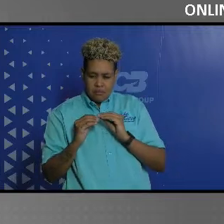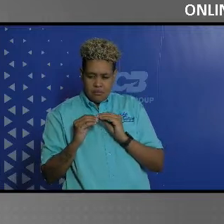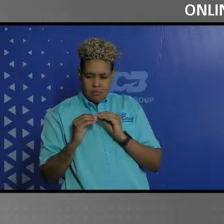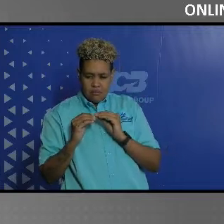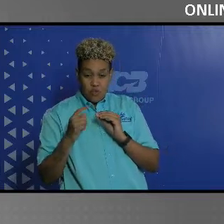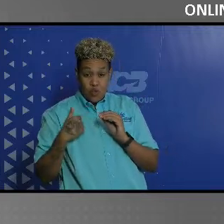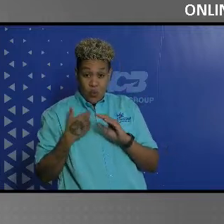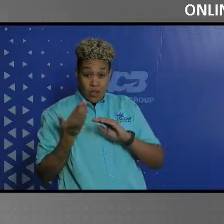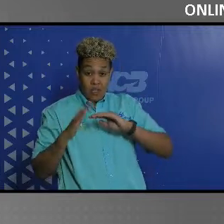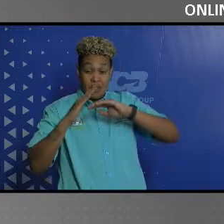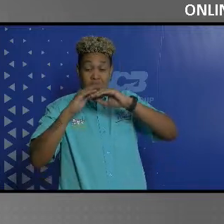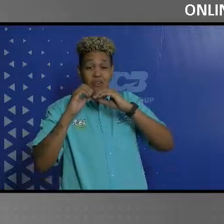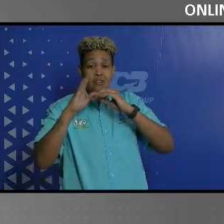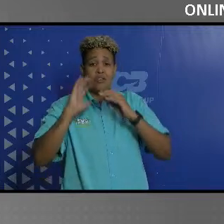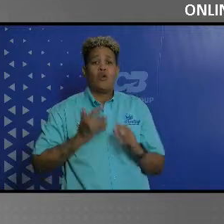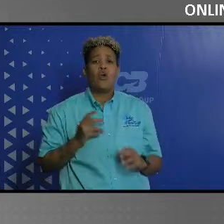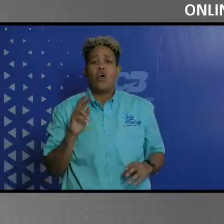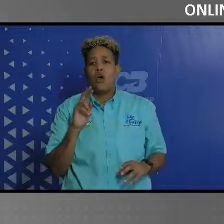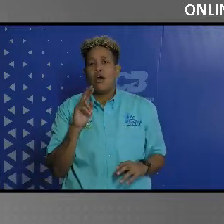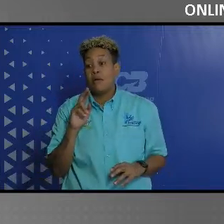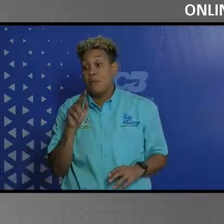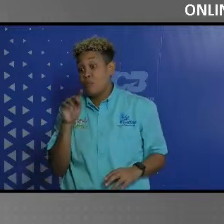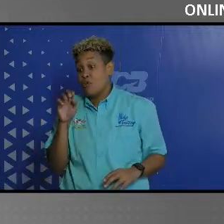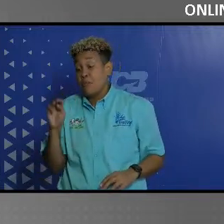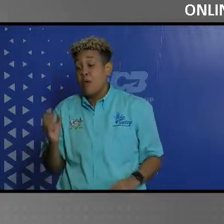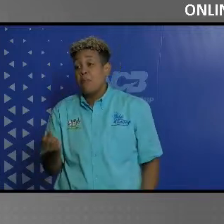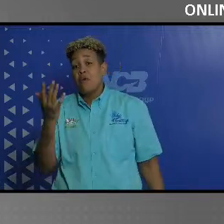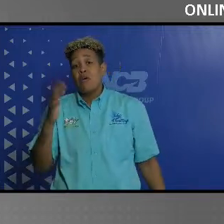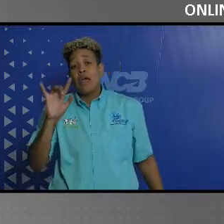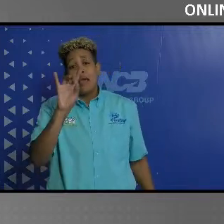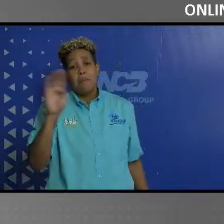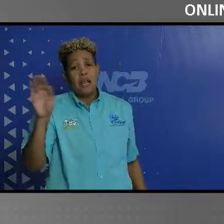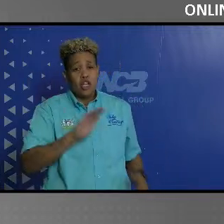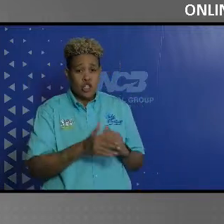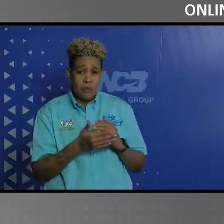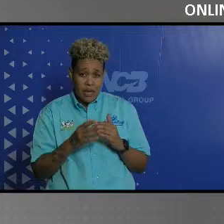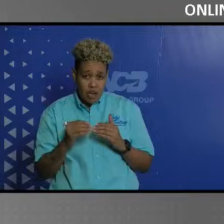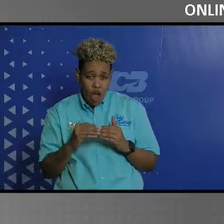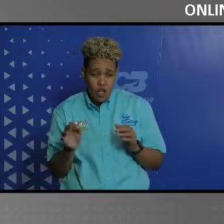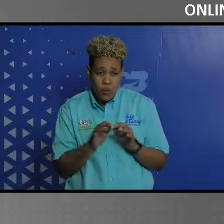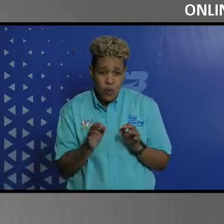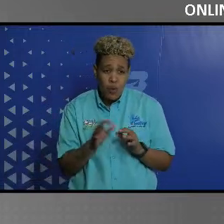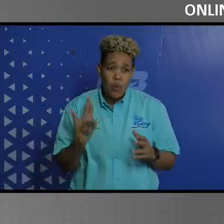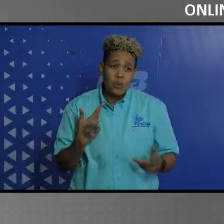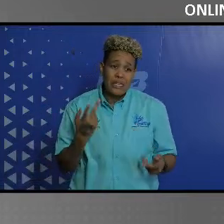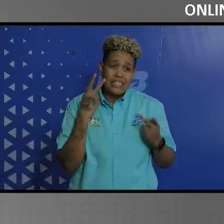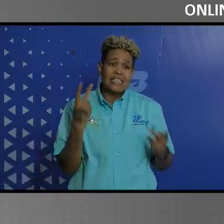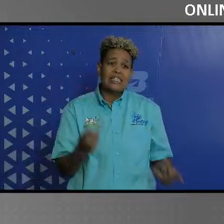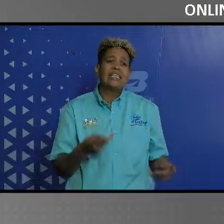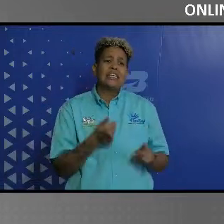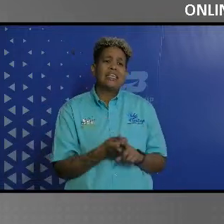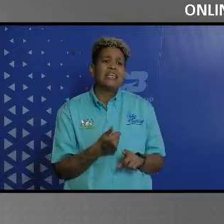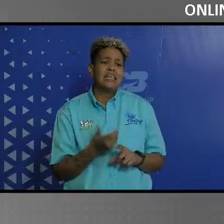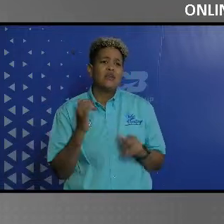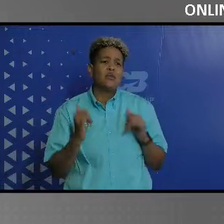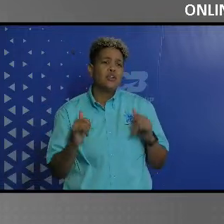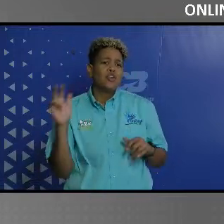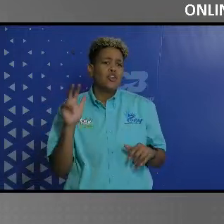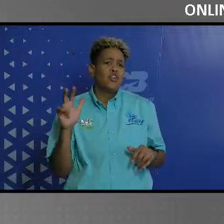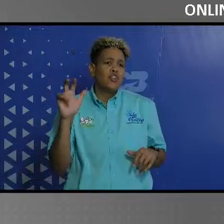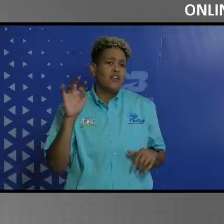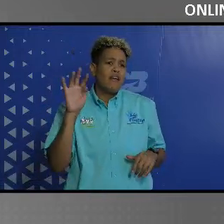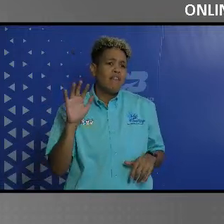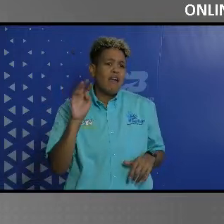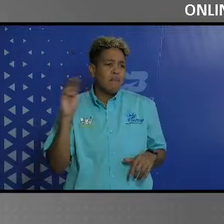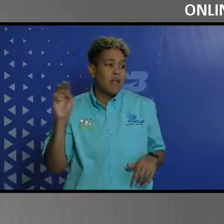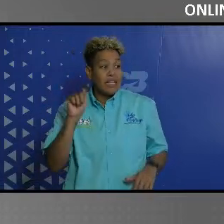up in our gross written premiums by almost 8 billion Jamaican dollars is what we are seeing, which is 345